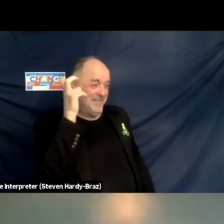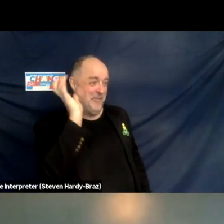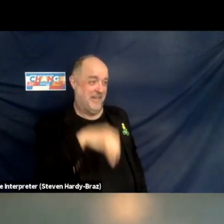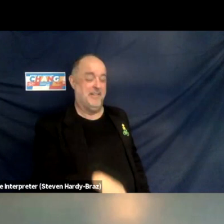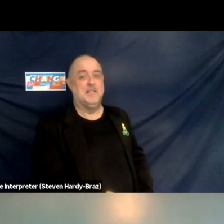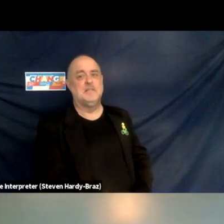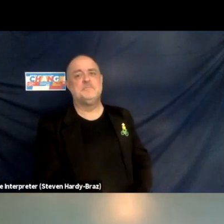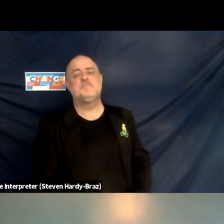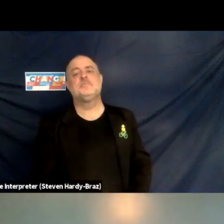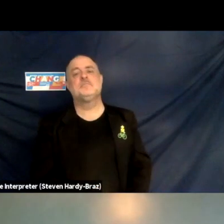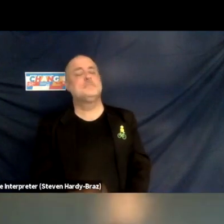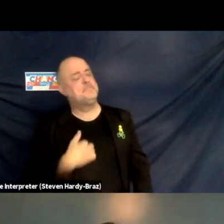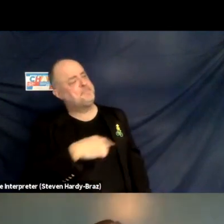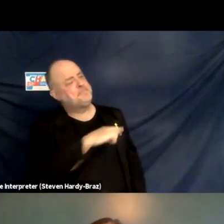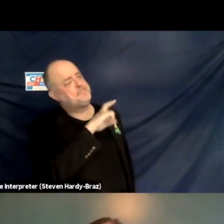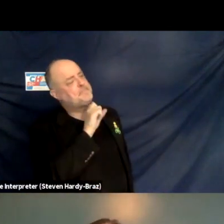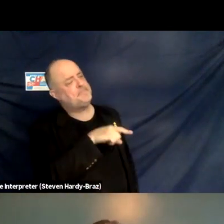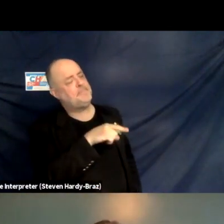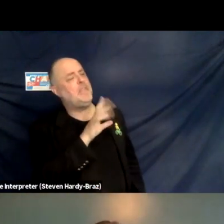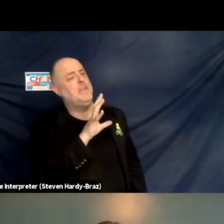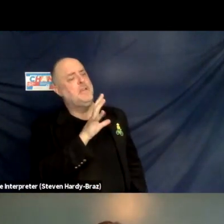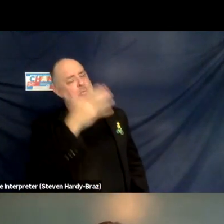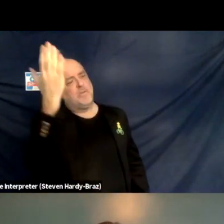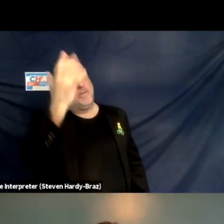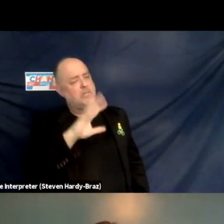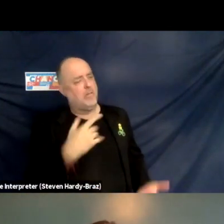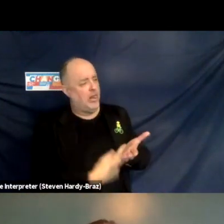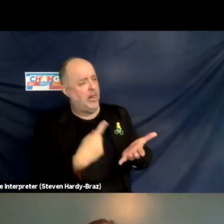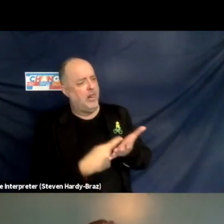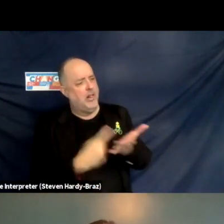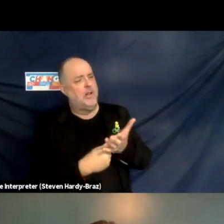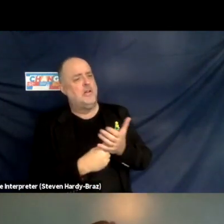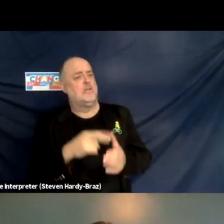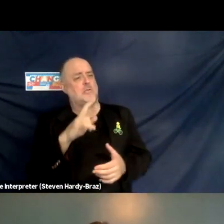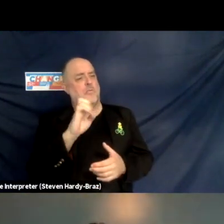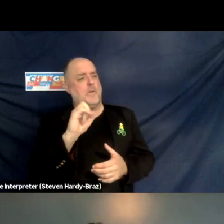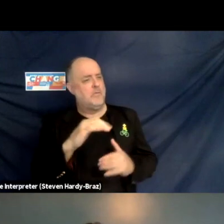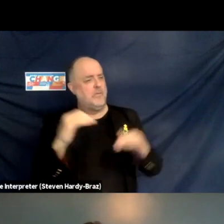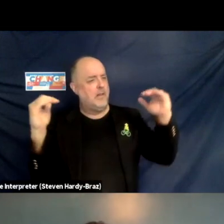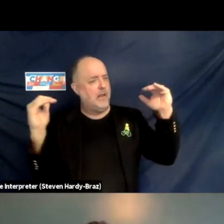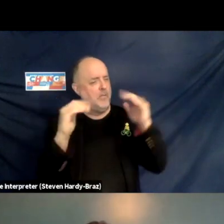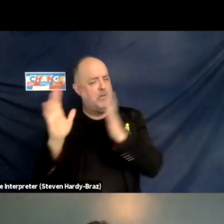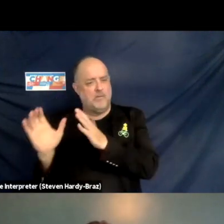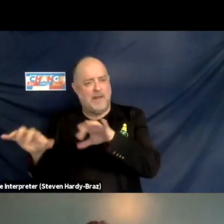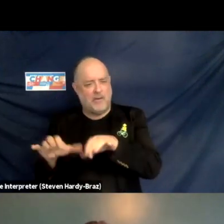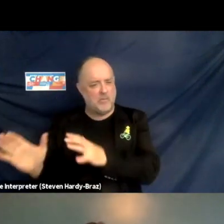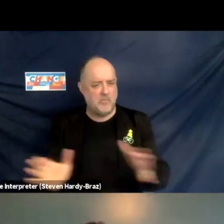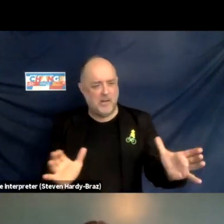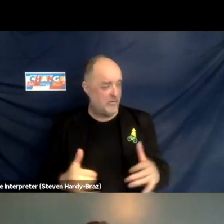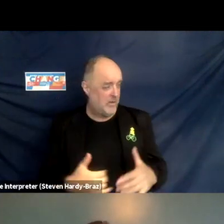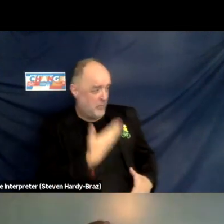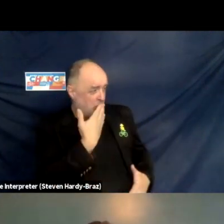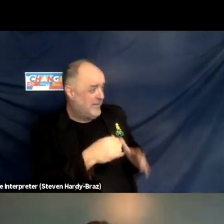during your presentation, you talked about racial equity action plans and we got some requests for good examples out there. Do you have